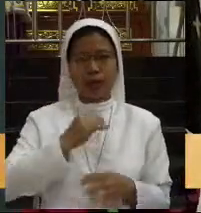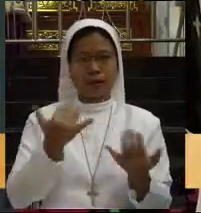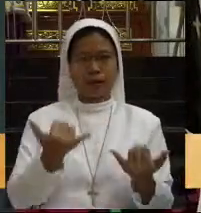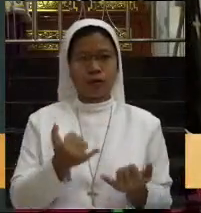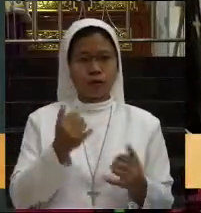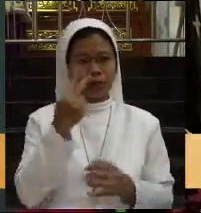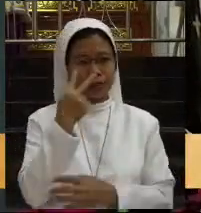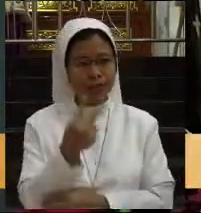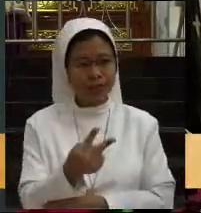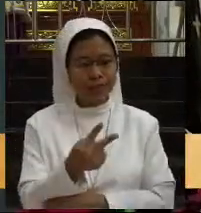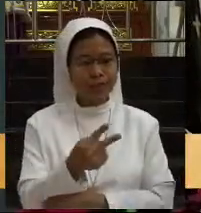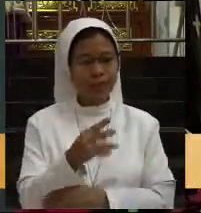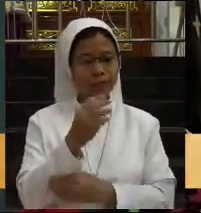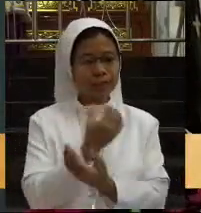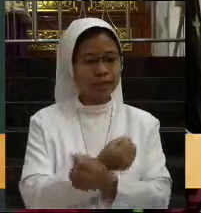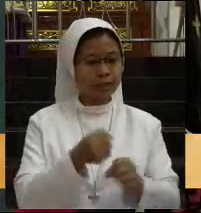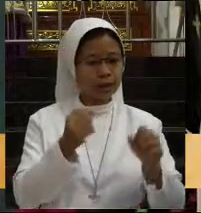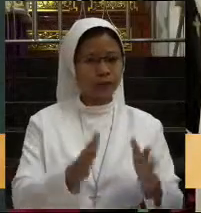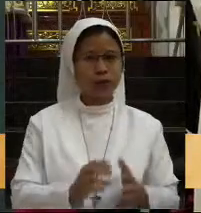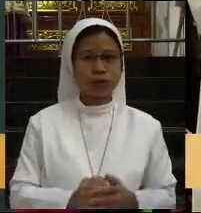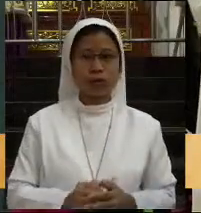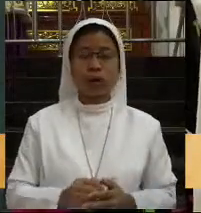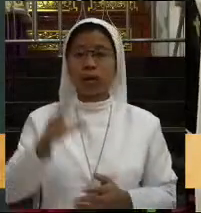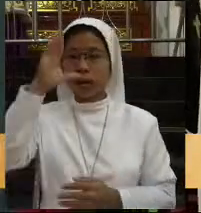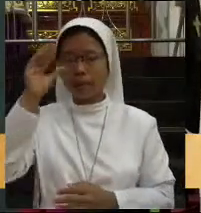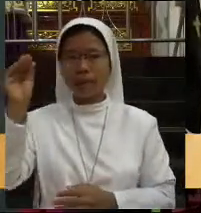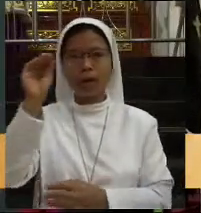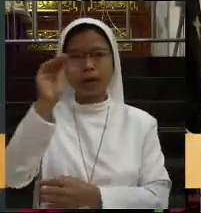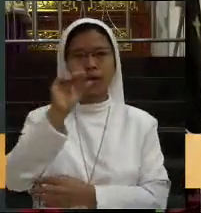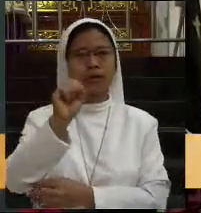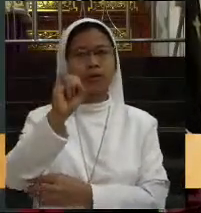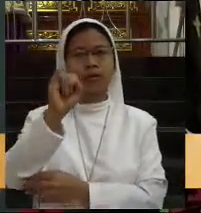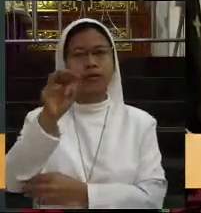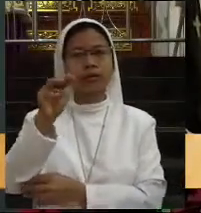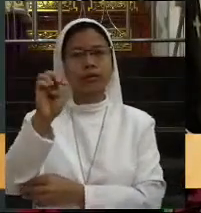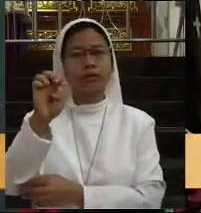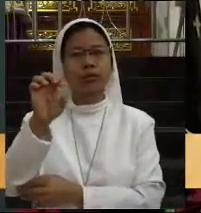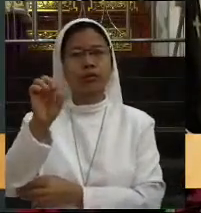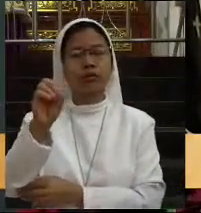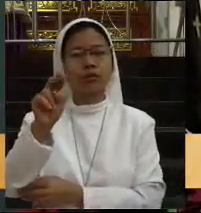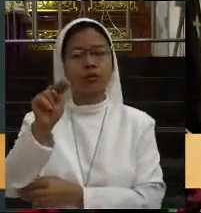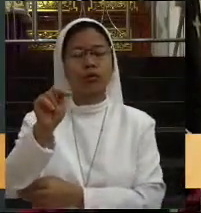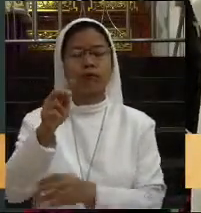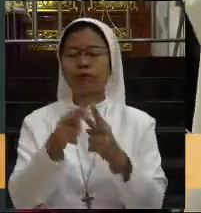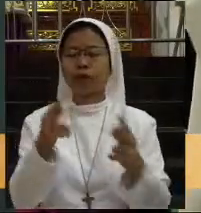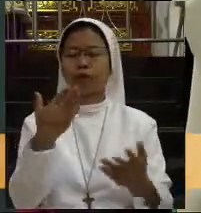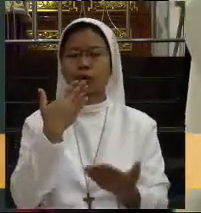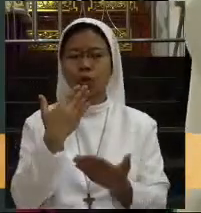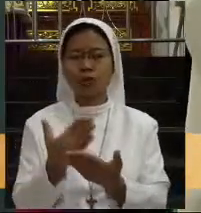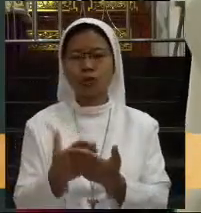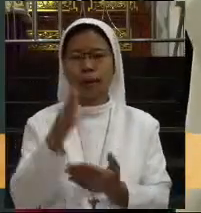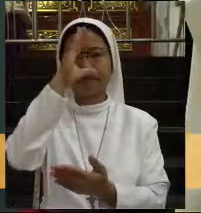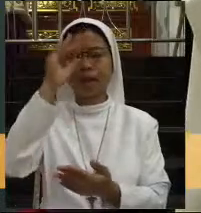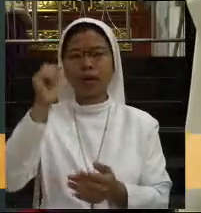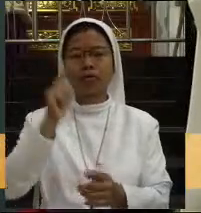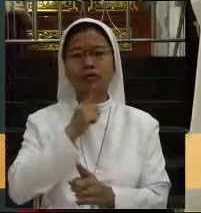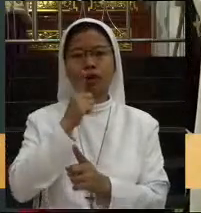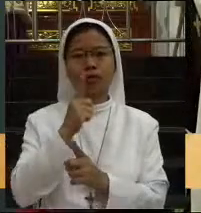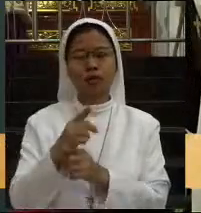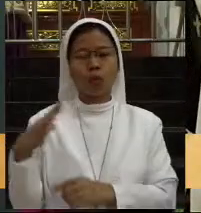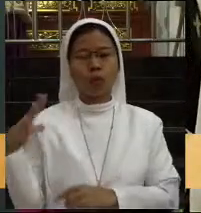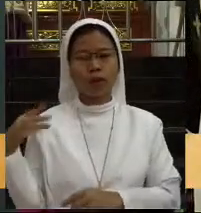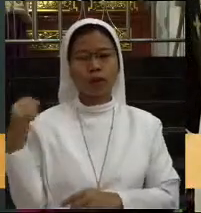was a just and faithful man, and he was waiting for the Messiah